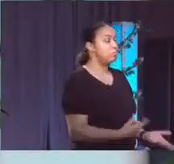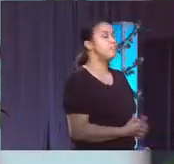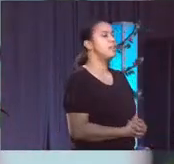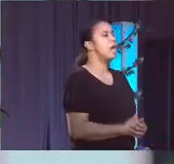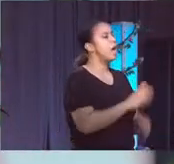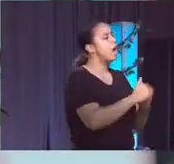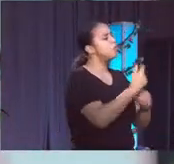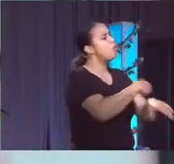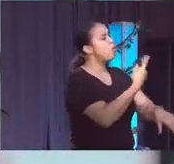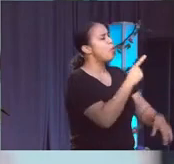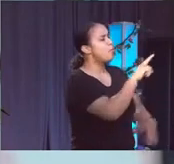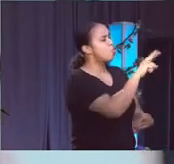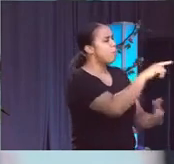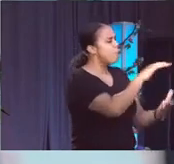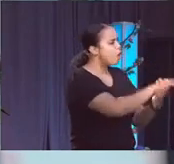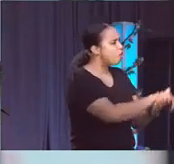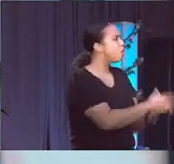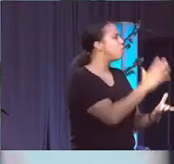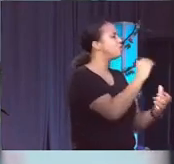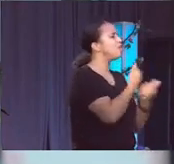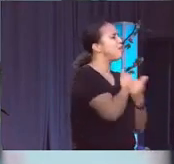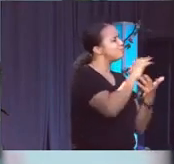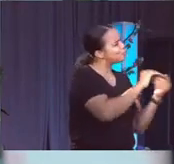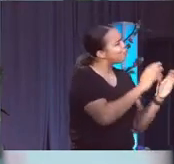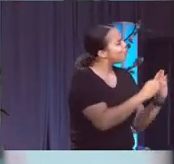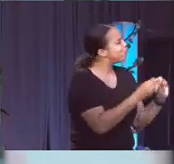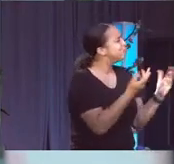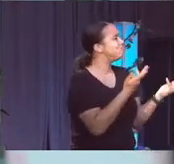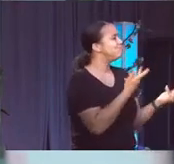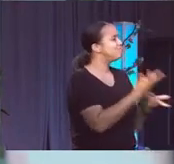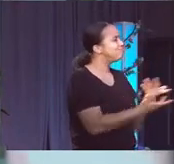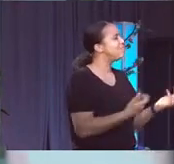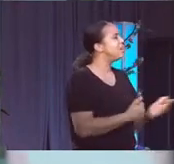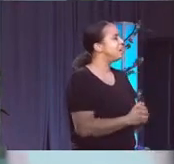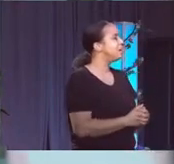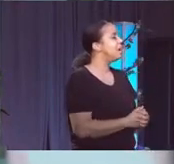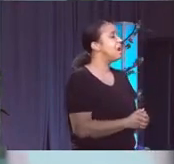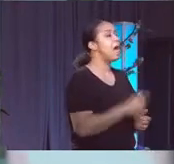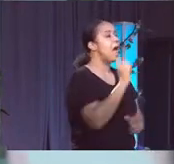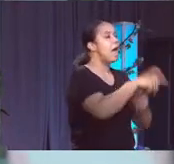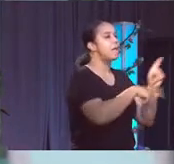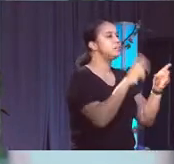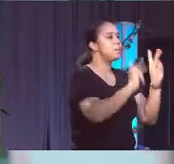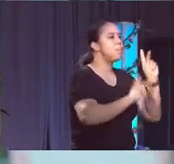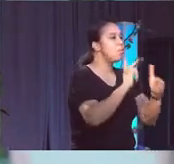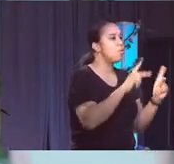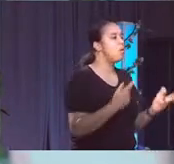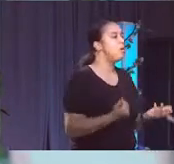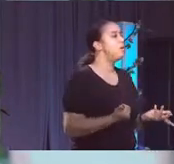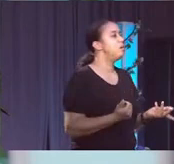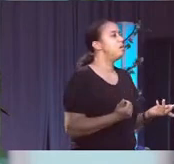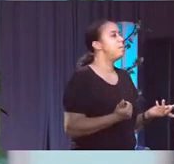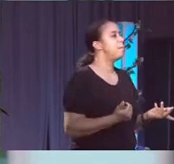How long you been married? What's your love story? I ask people all the time, like,